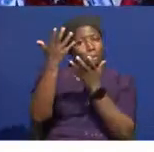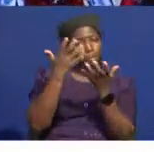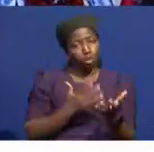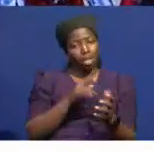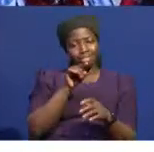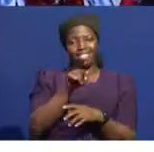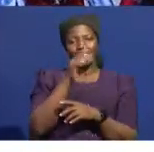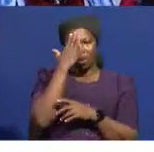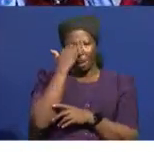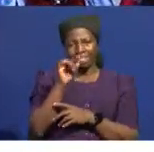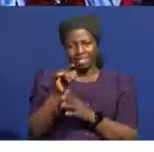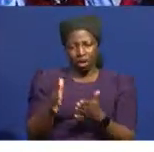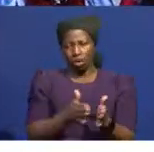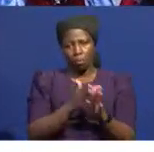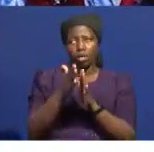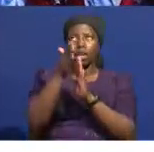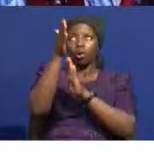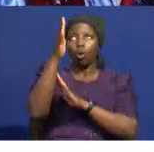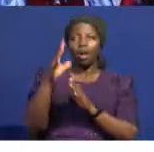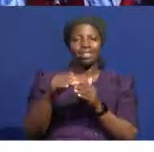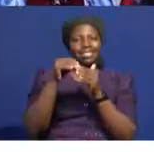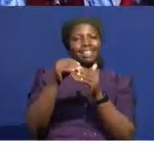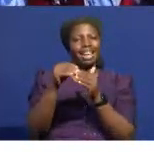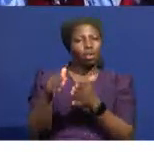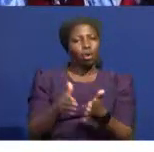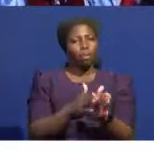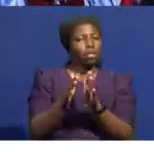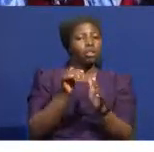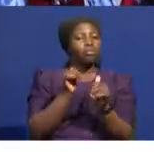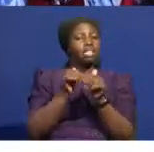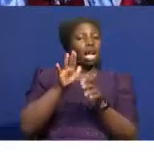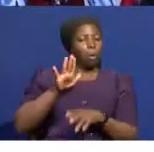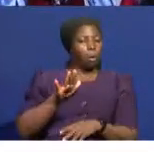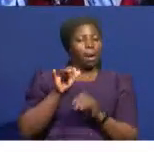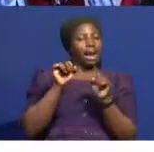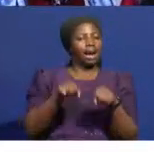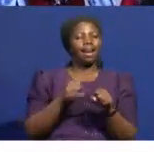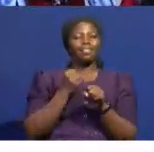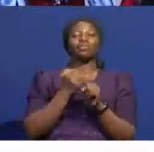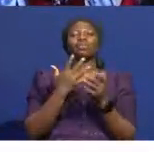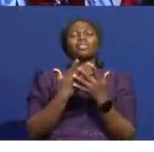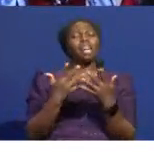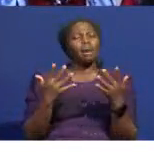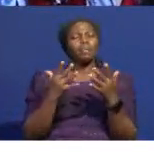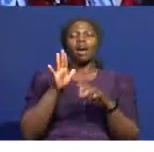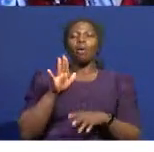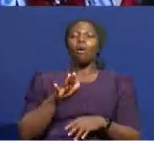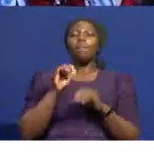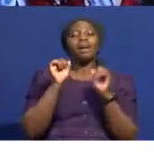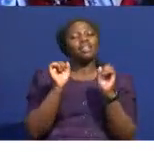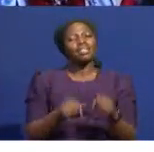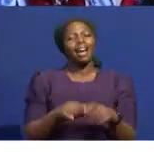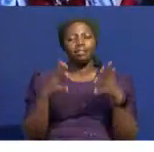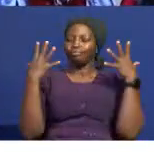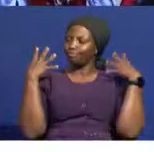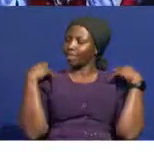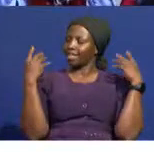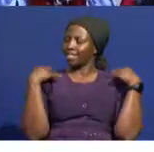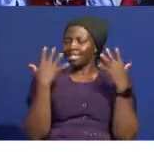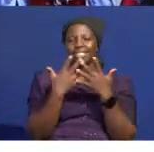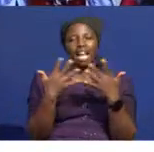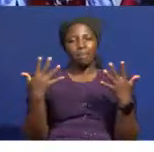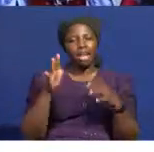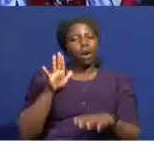is an opportunity and a golden chance that a woman can do something, a woman even can practice